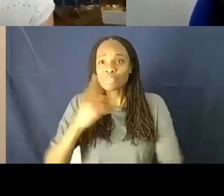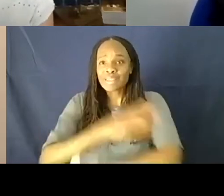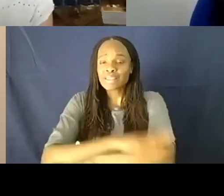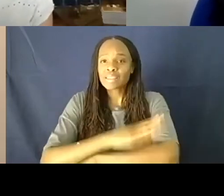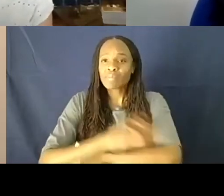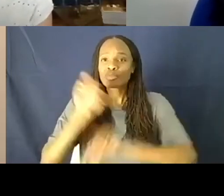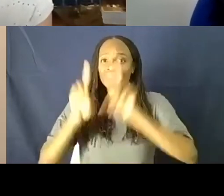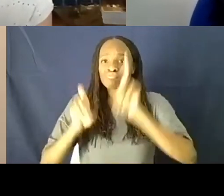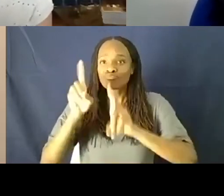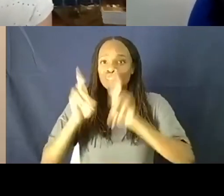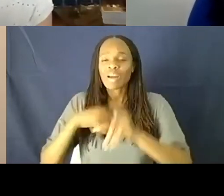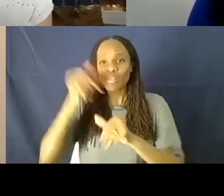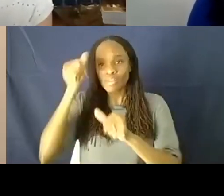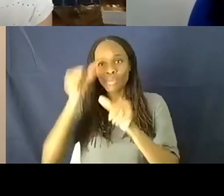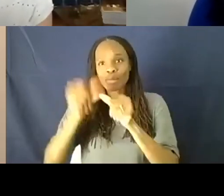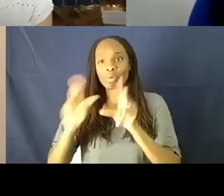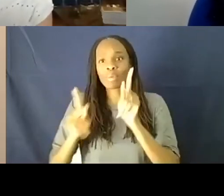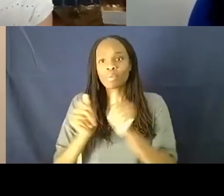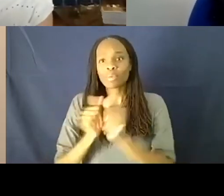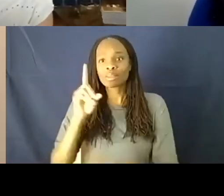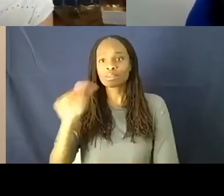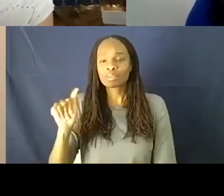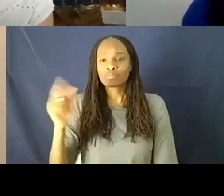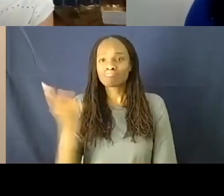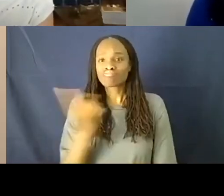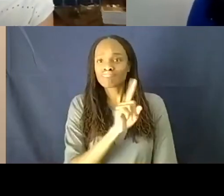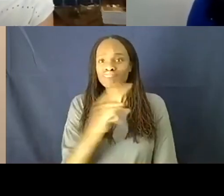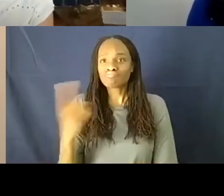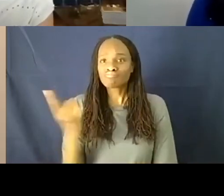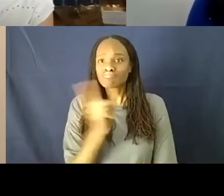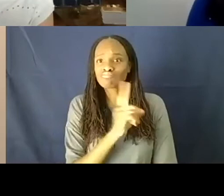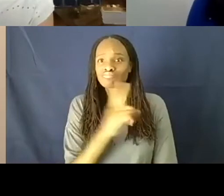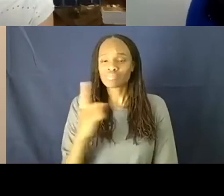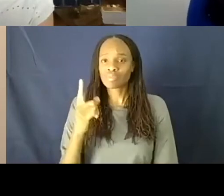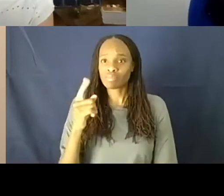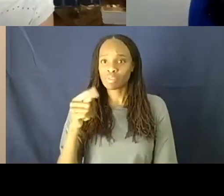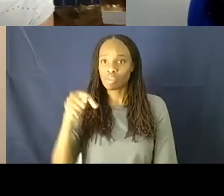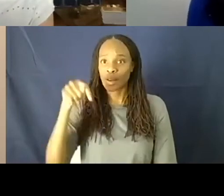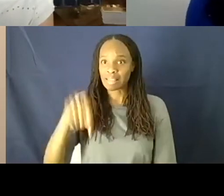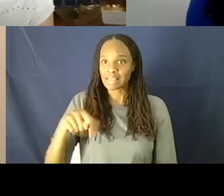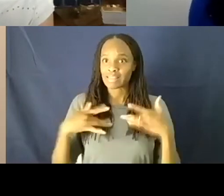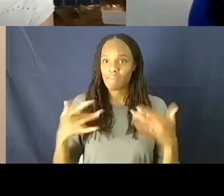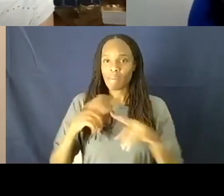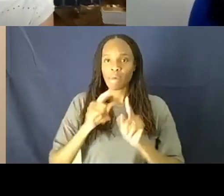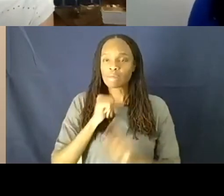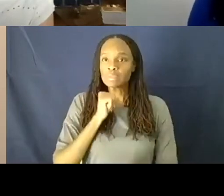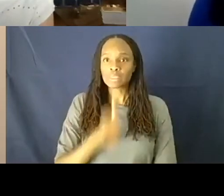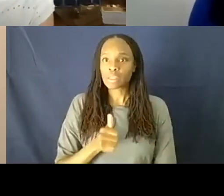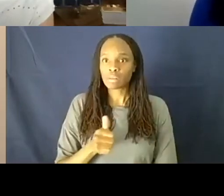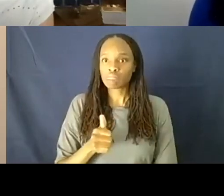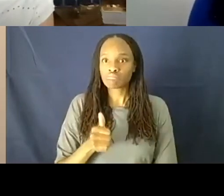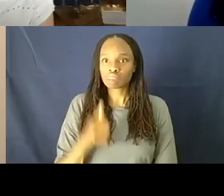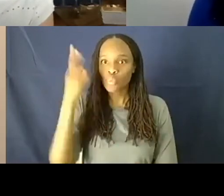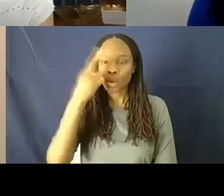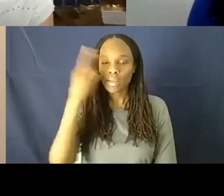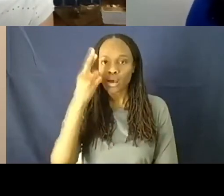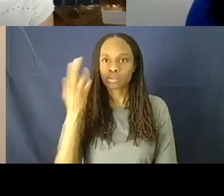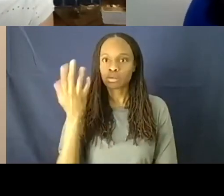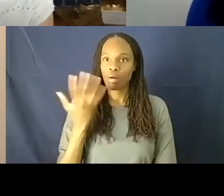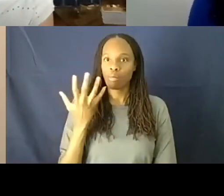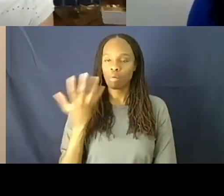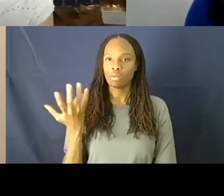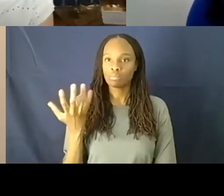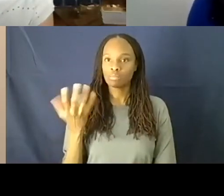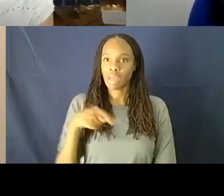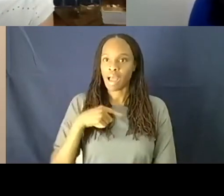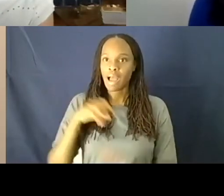with disabilities, walking by. They're at this event, but they didn't realize that, like, oh my God, this I can